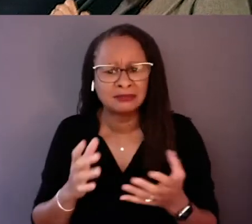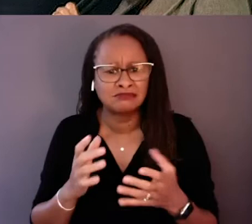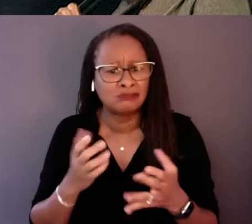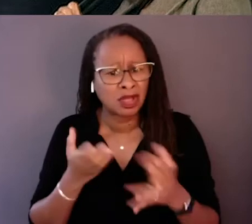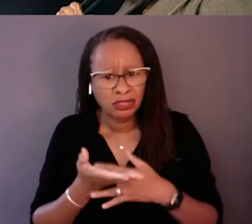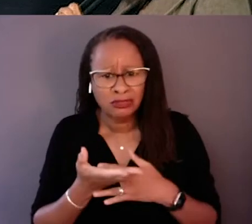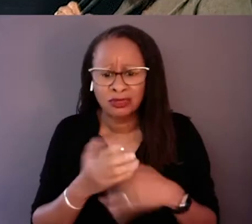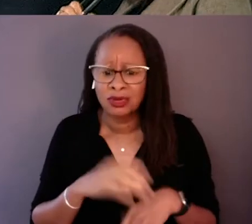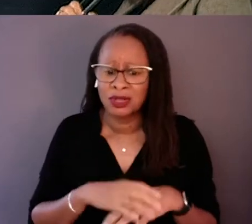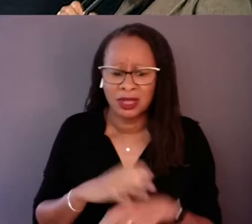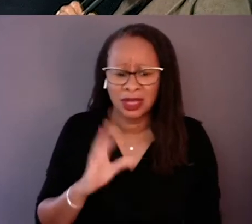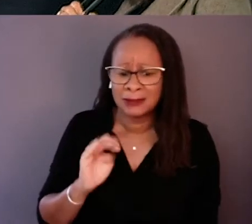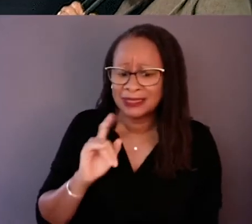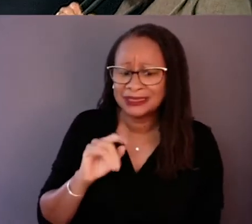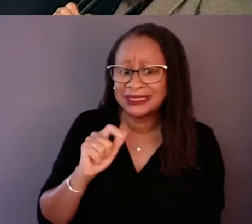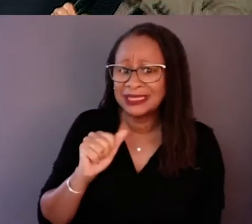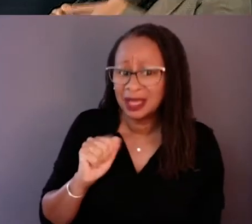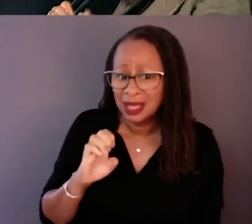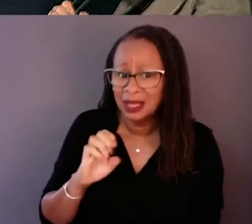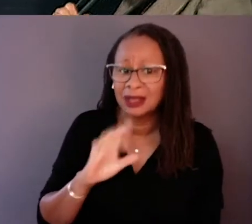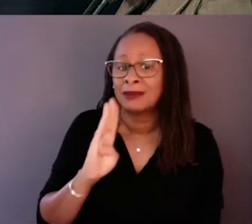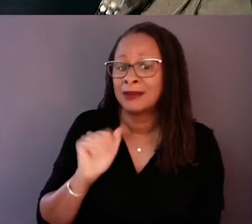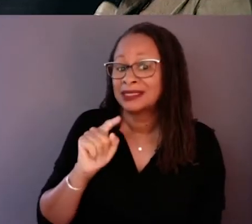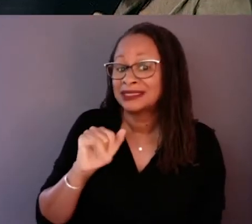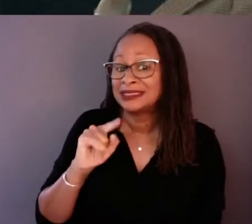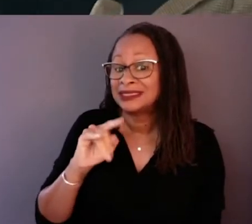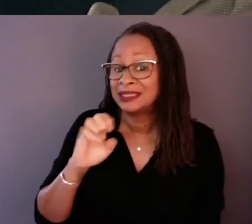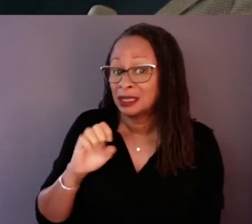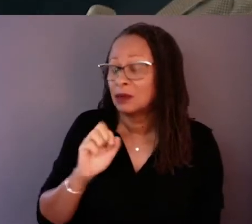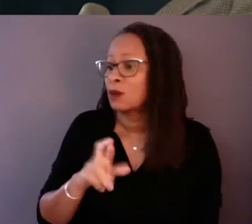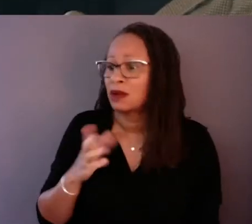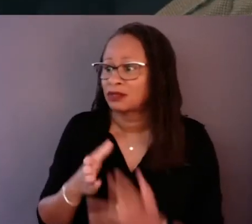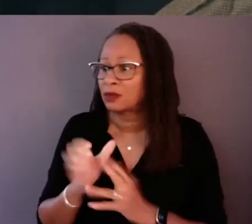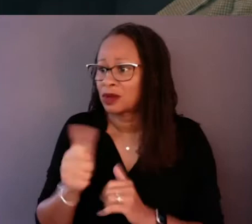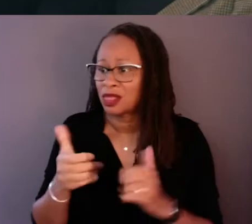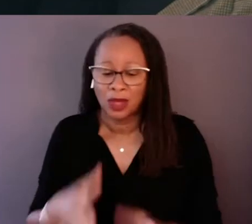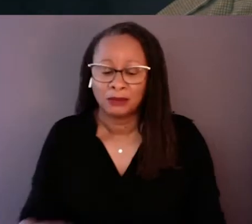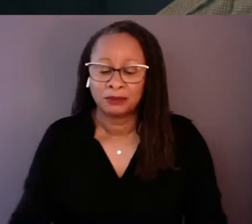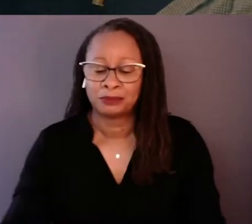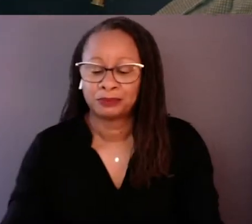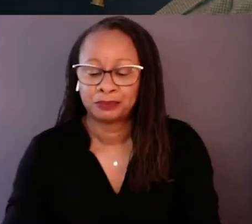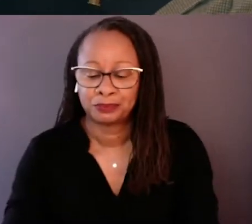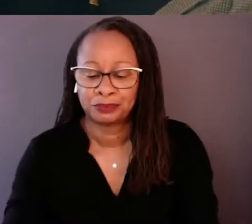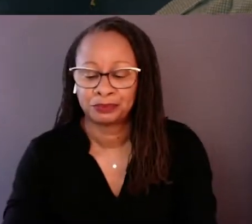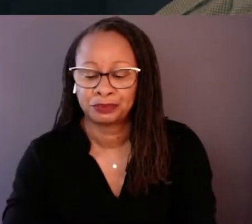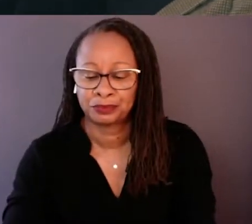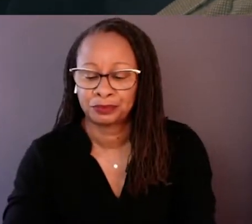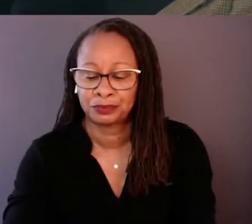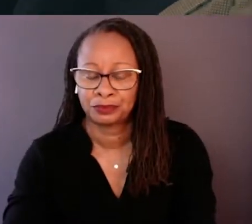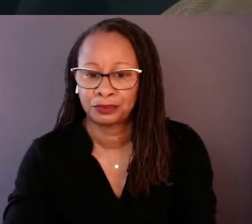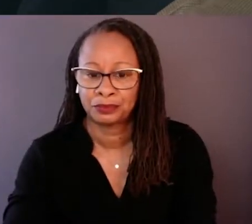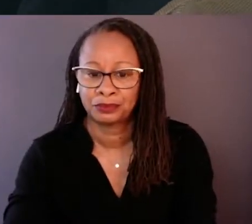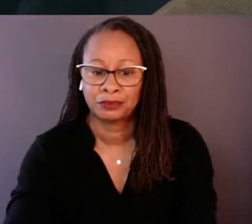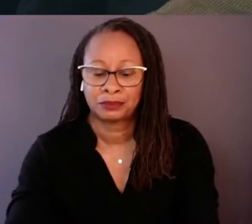Natinha, is that how you pronounce your name, that you were able to make contact? Yeah. Well, I'll start by just saying thank you to you